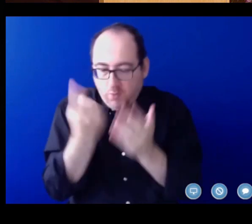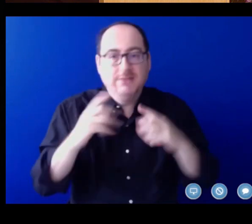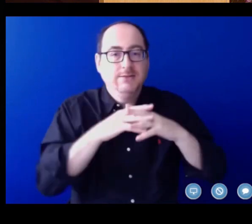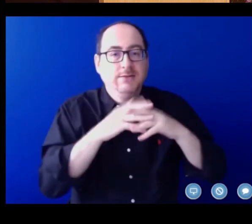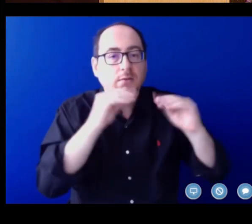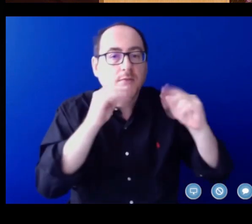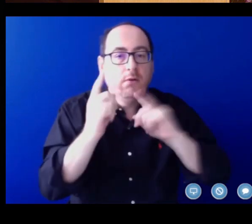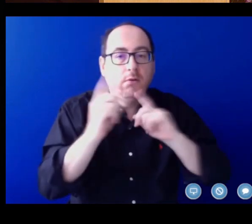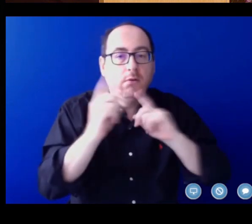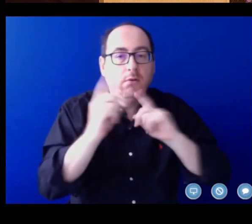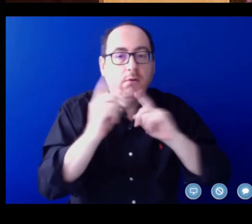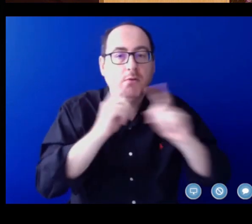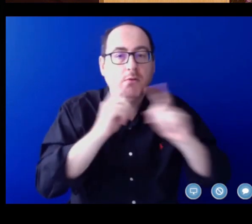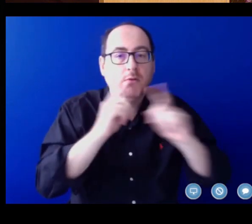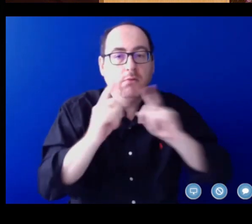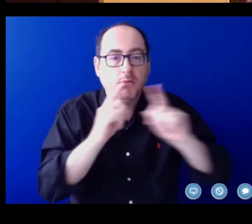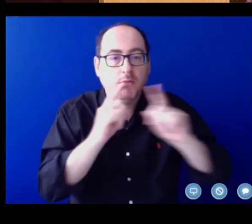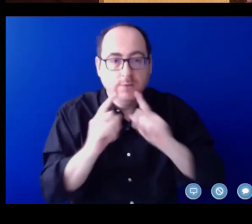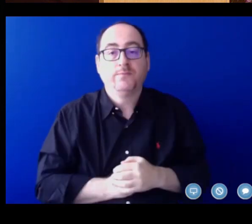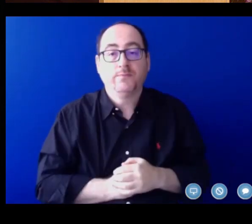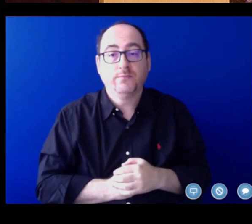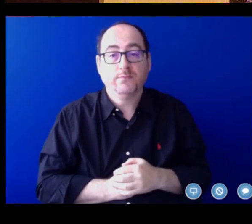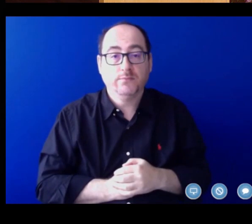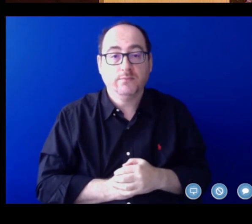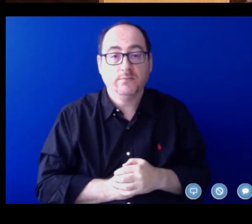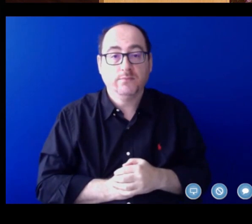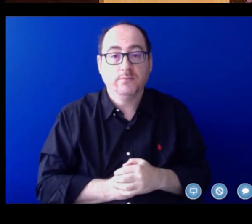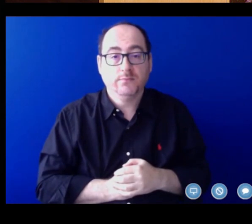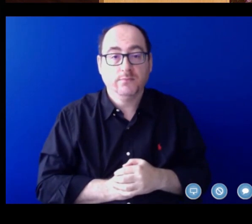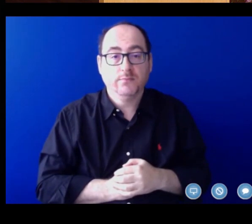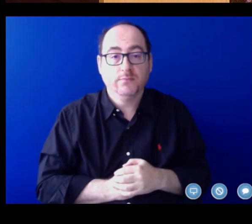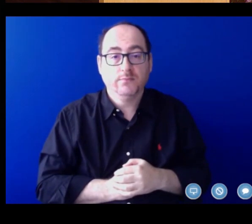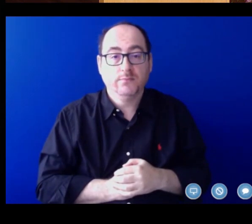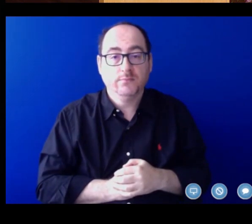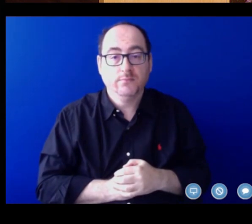looking at the holistic needs of people if we want them to learn as well.